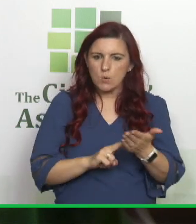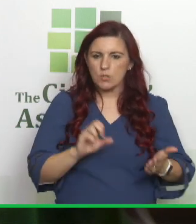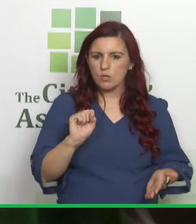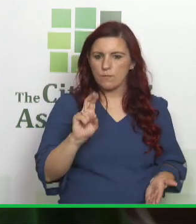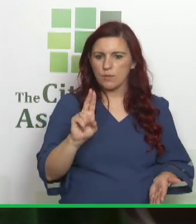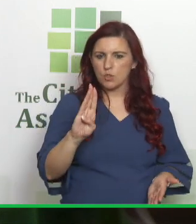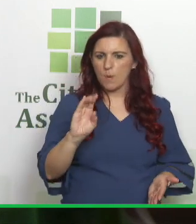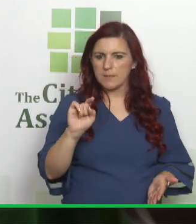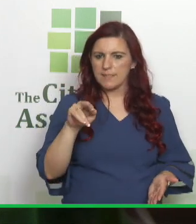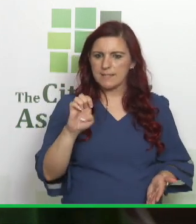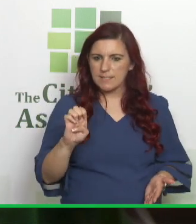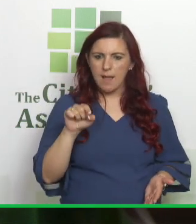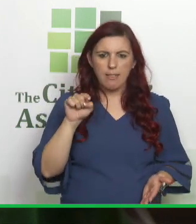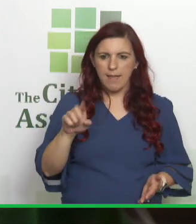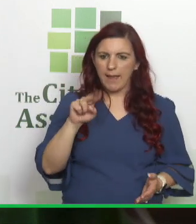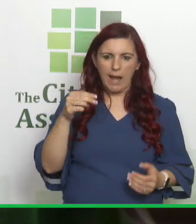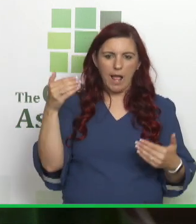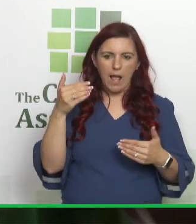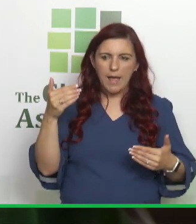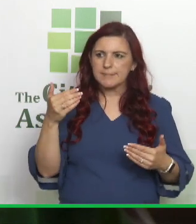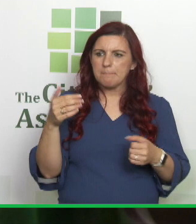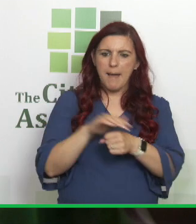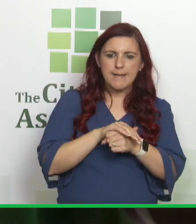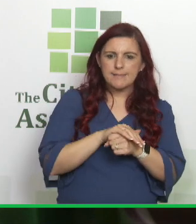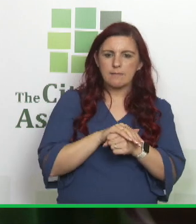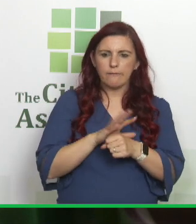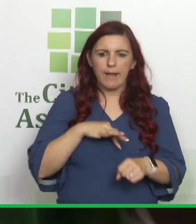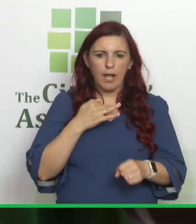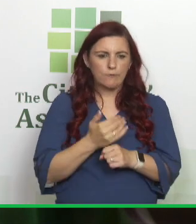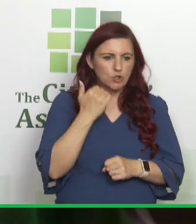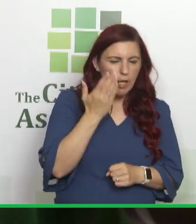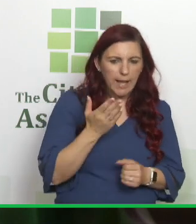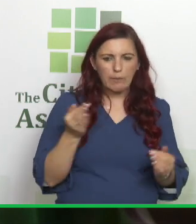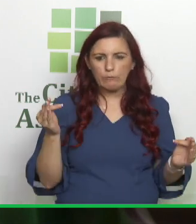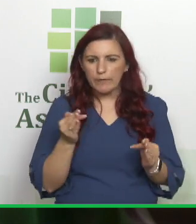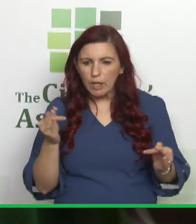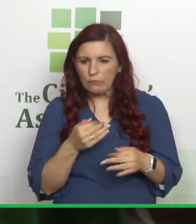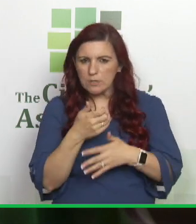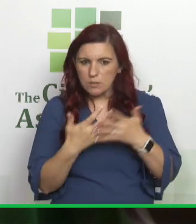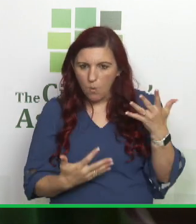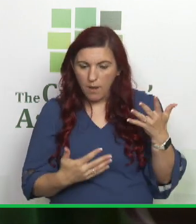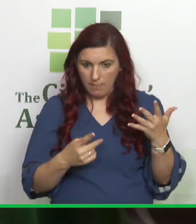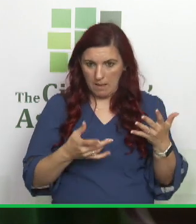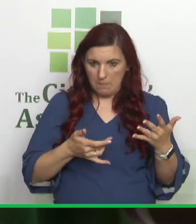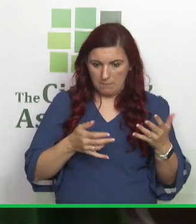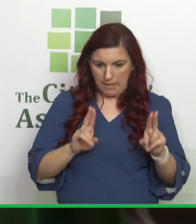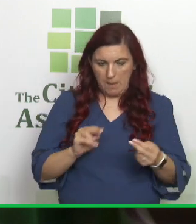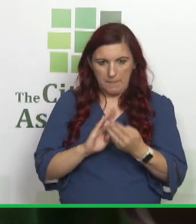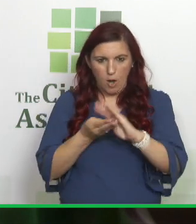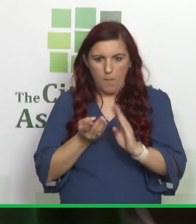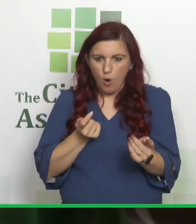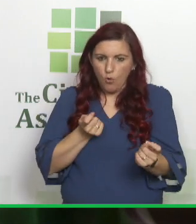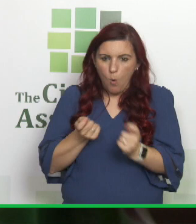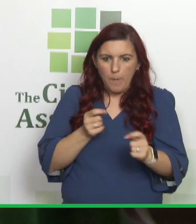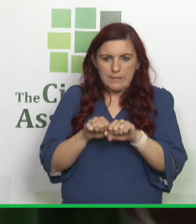intolerable feelings of fear, shame, anger, guilt, or uncertainty, becoming the go-to coping mechanisms for individuals who have not had